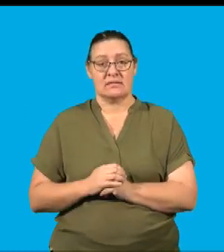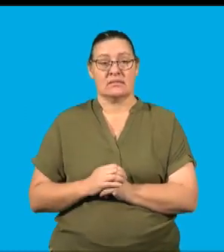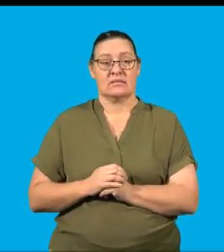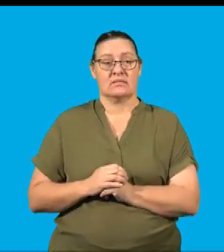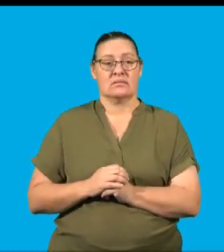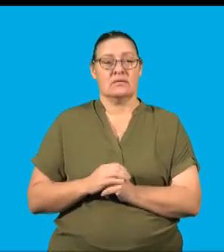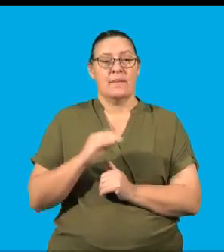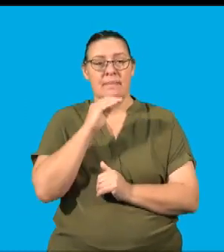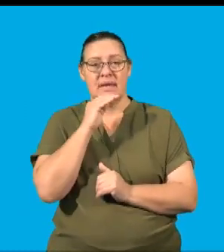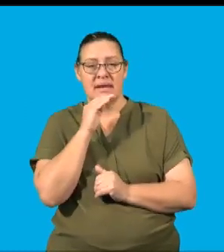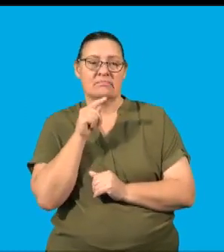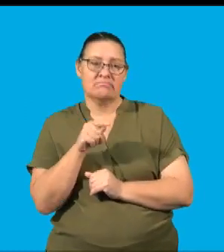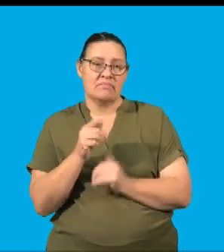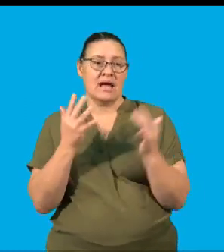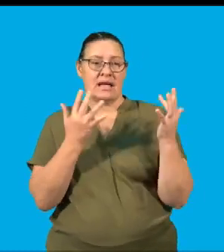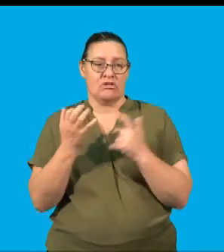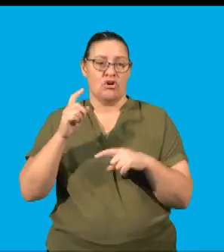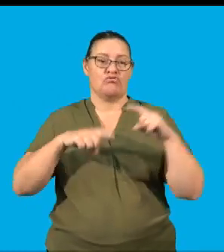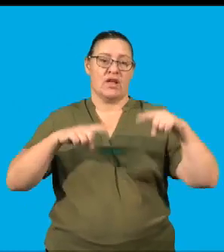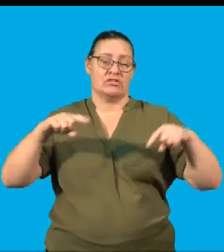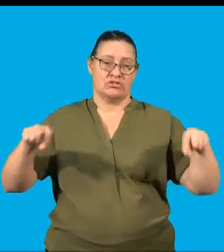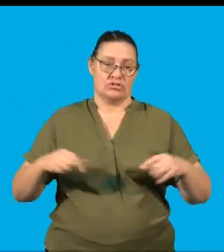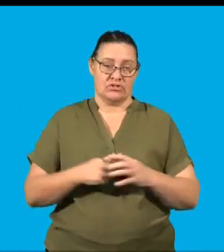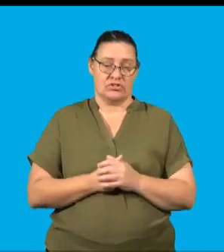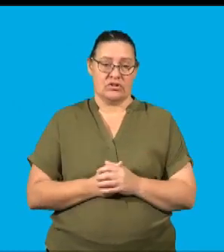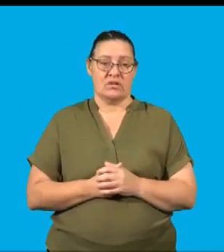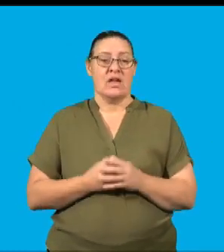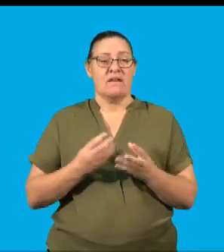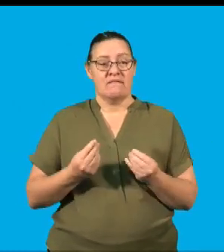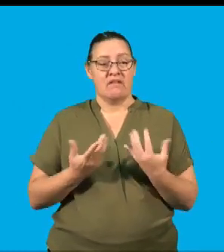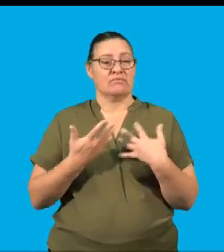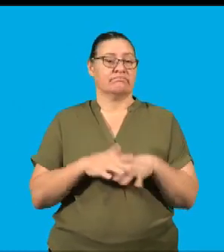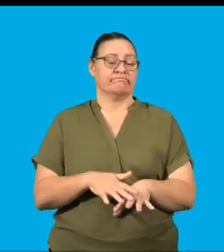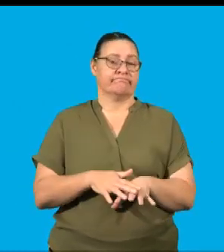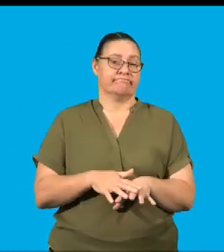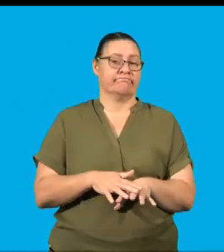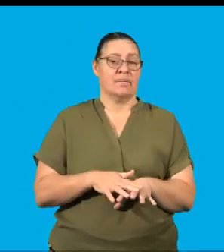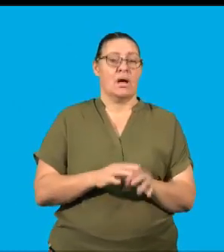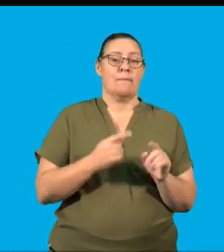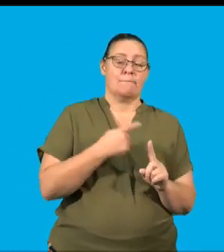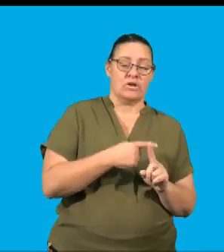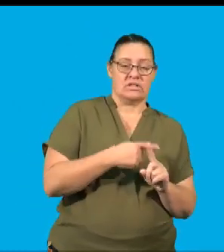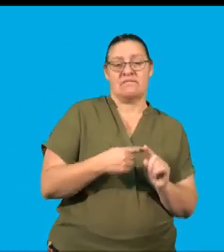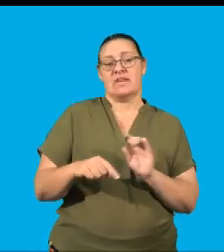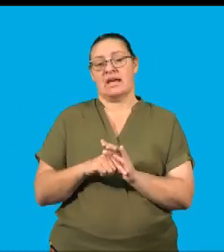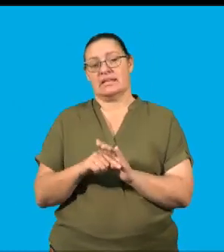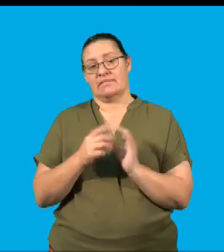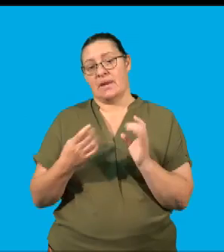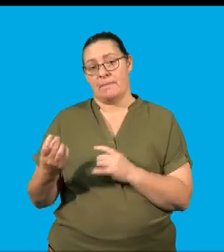is how you calculate the range if you have a mixture of positive and negative